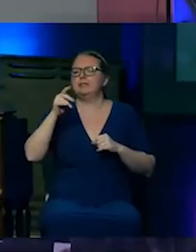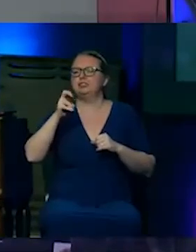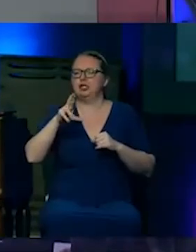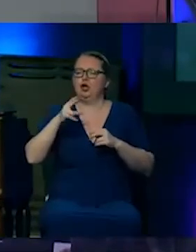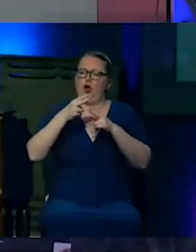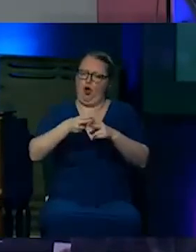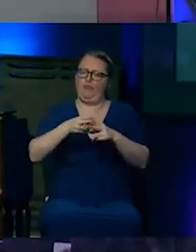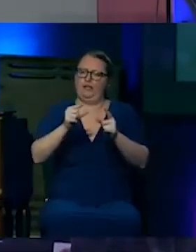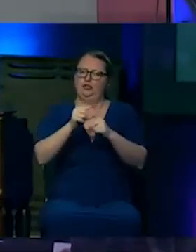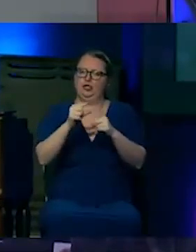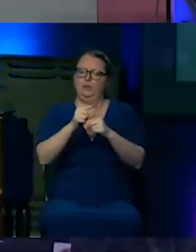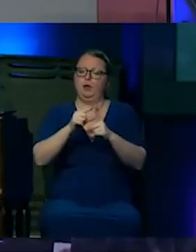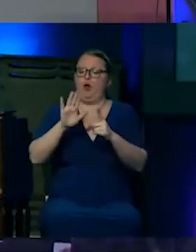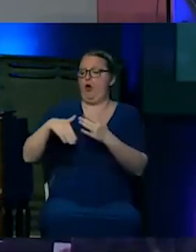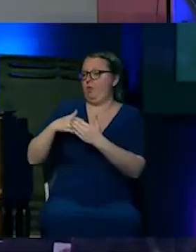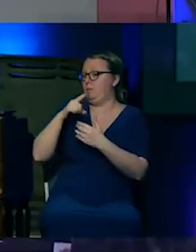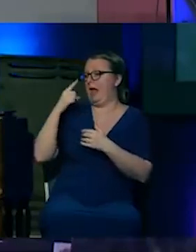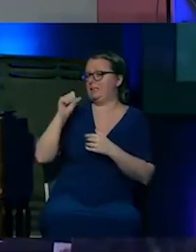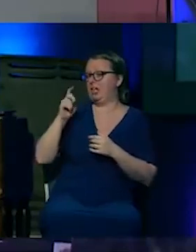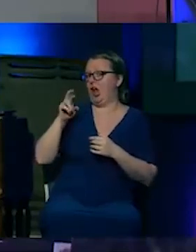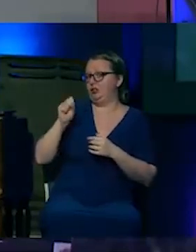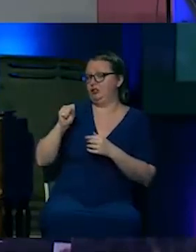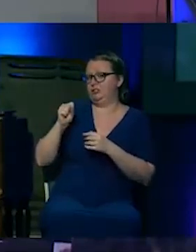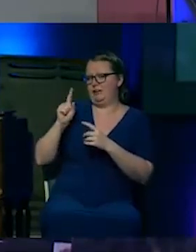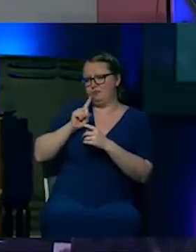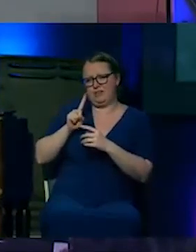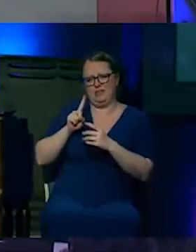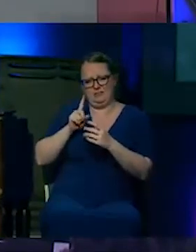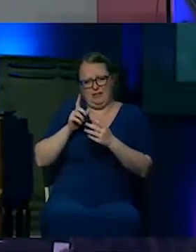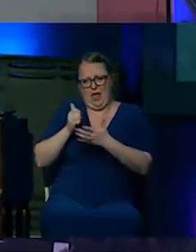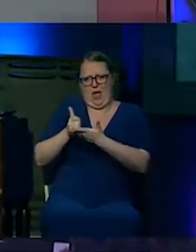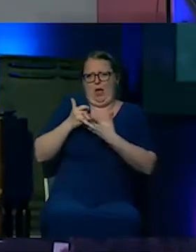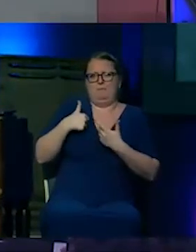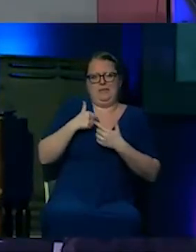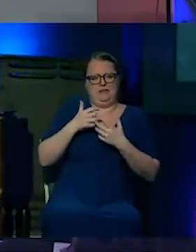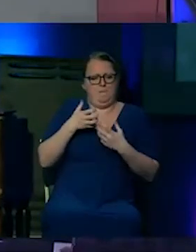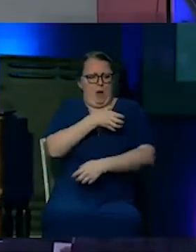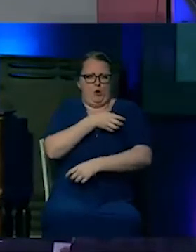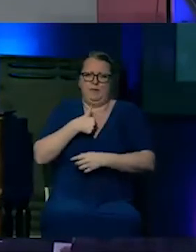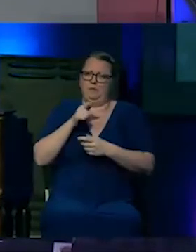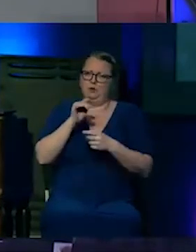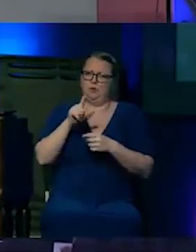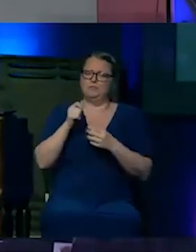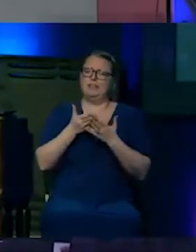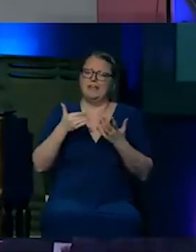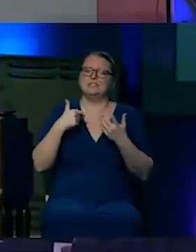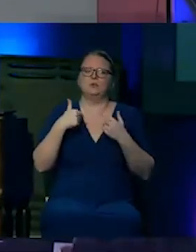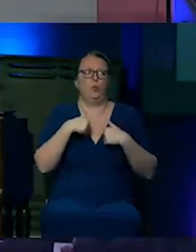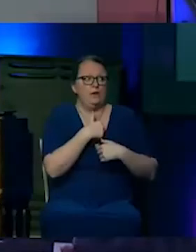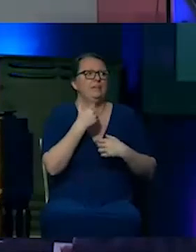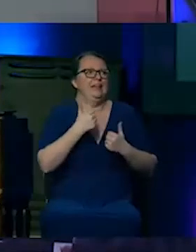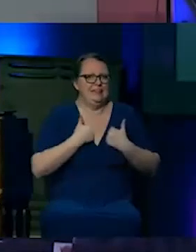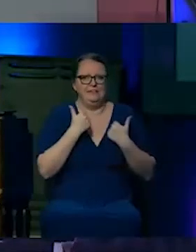and the Black scholars who have come before to kind of empower me with the tools to find a way to talk about the things that we've lived and seen and